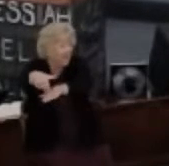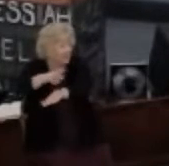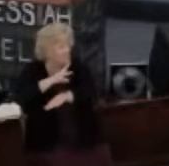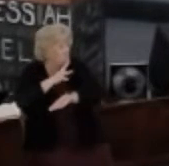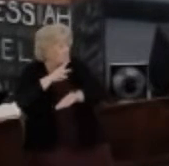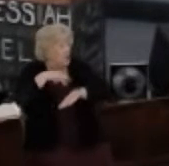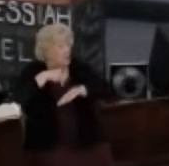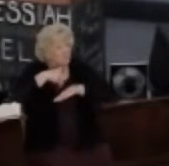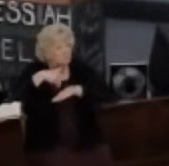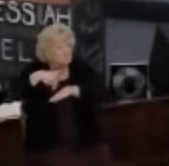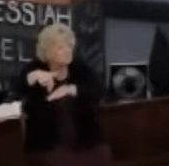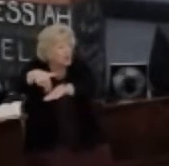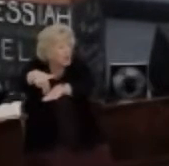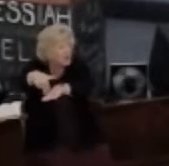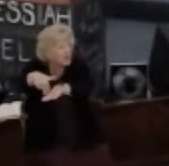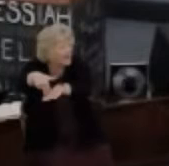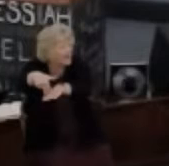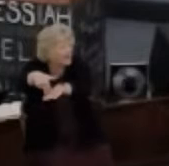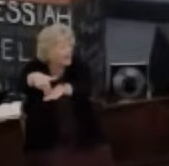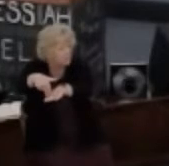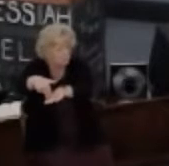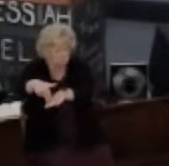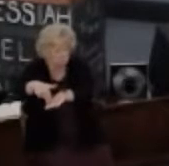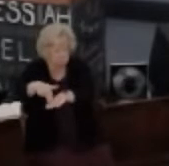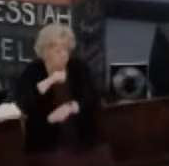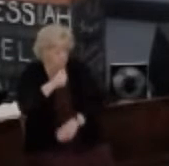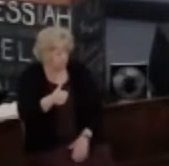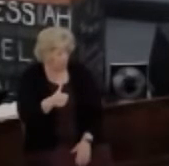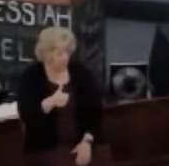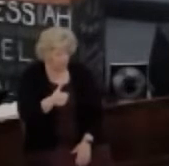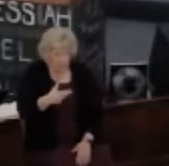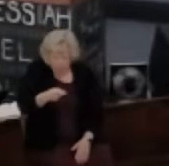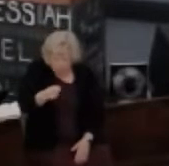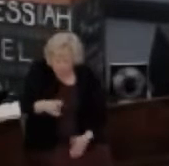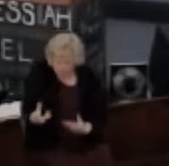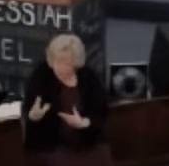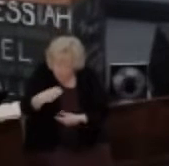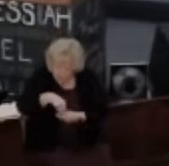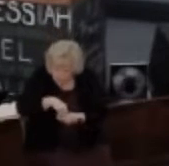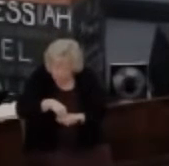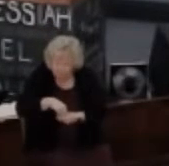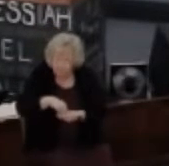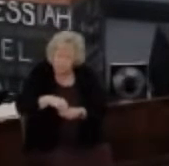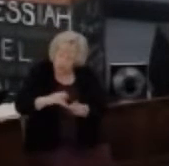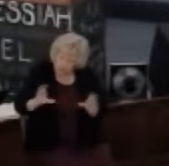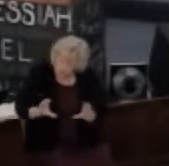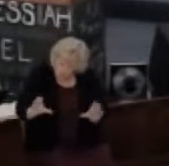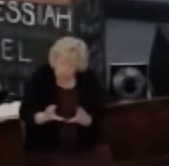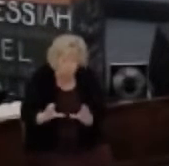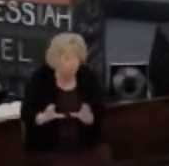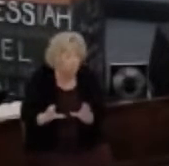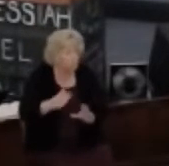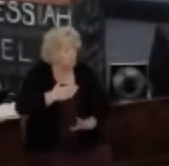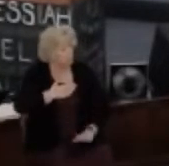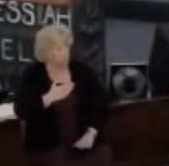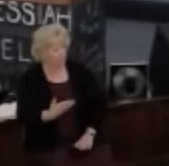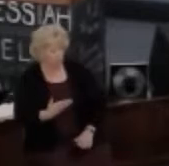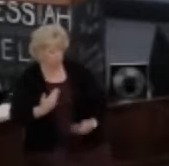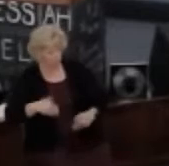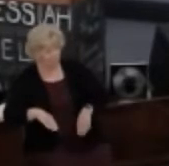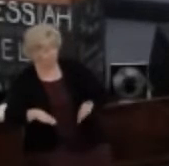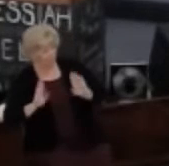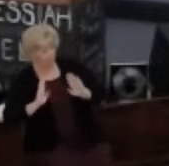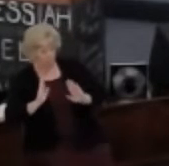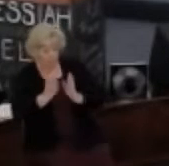didn't. He wanted Peter to get involved. He wanted Peter to get a piece of the action, and he chooses to teach